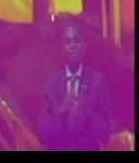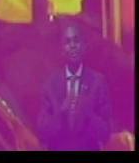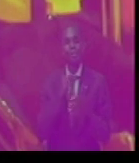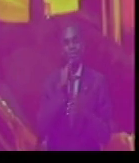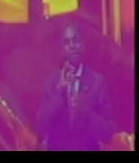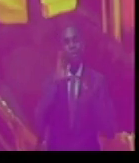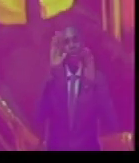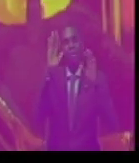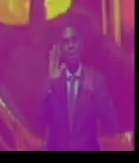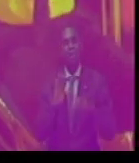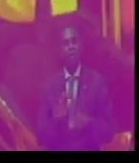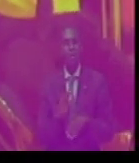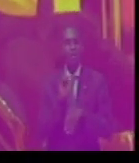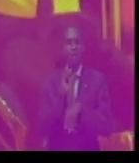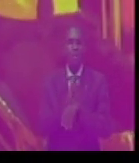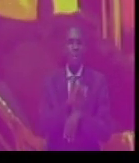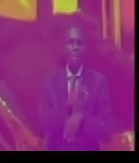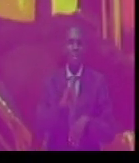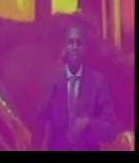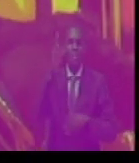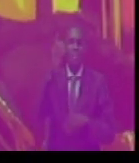It's a miracle working God.